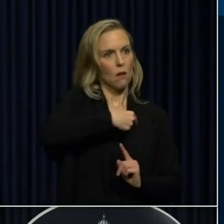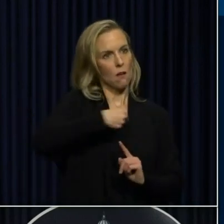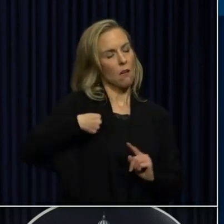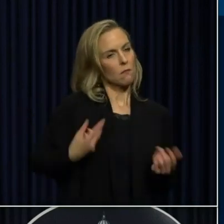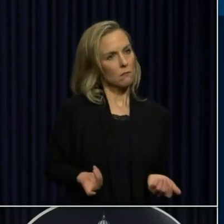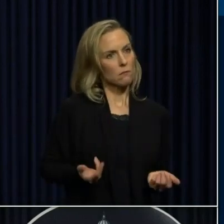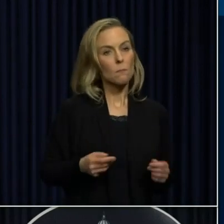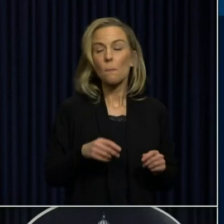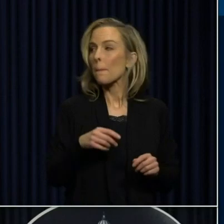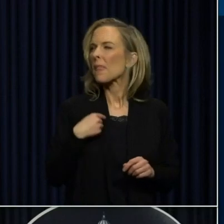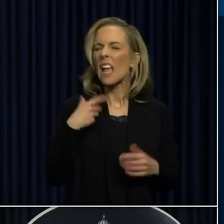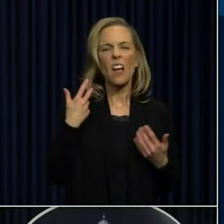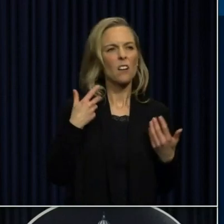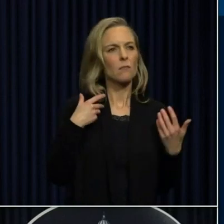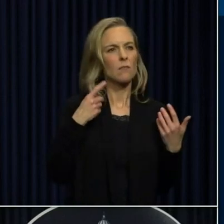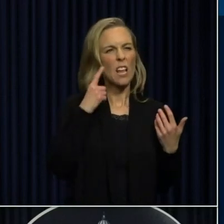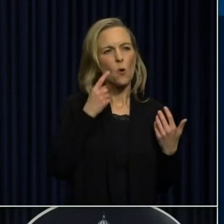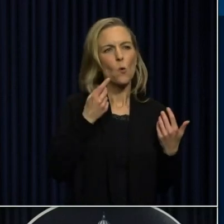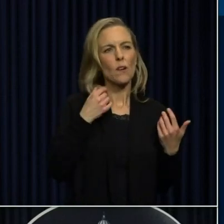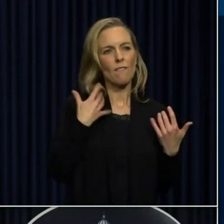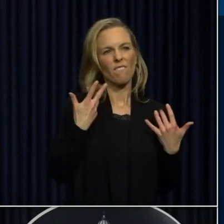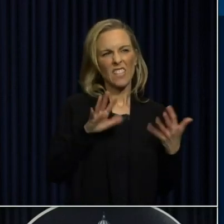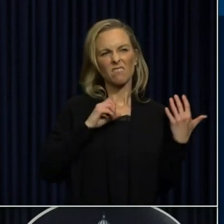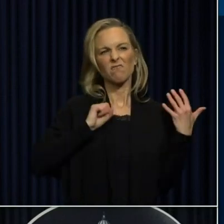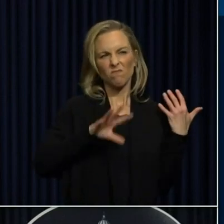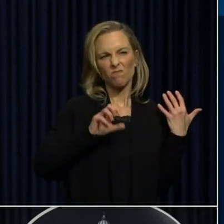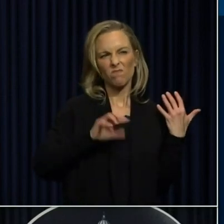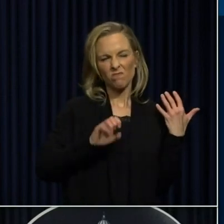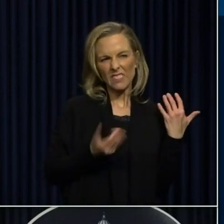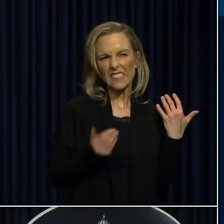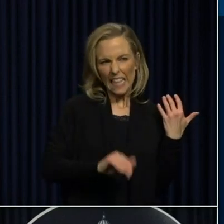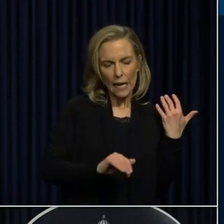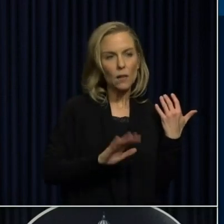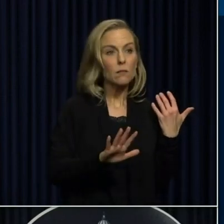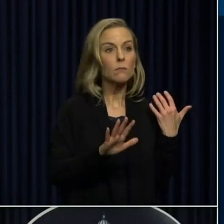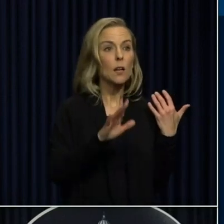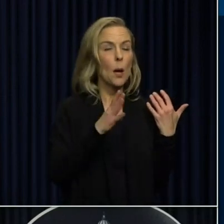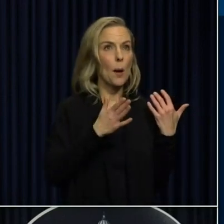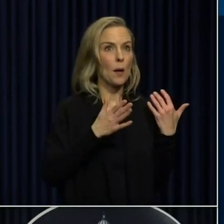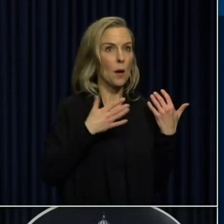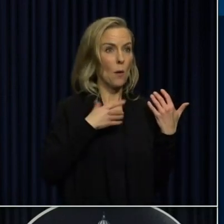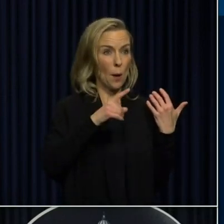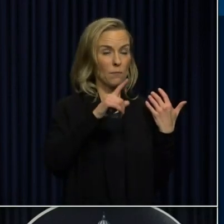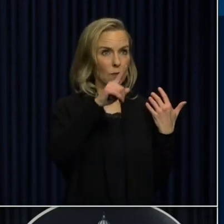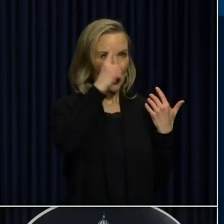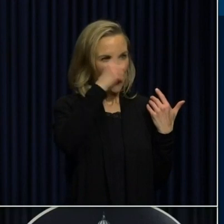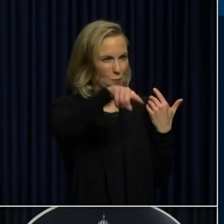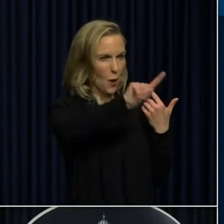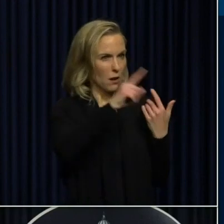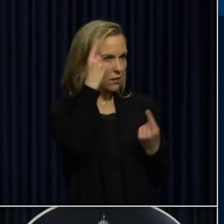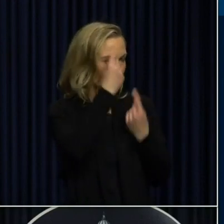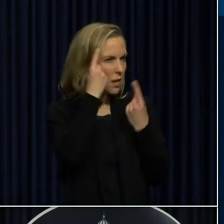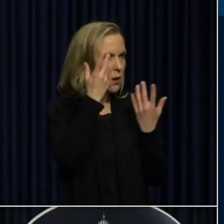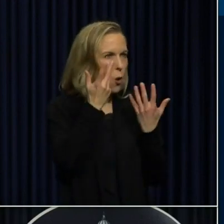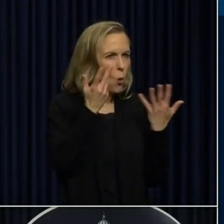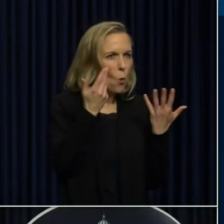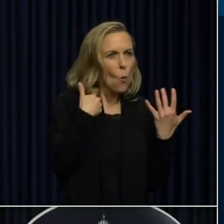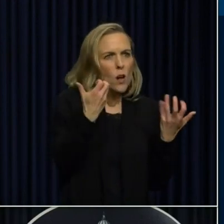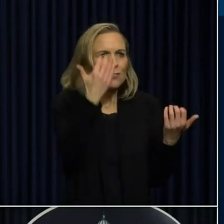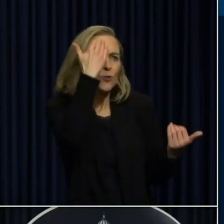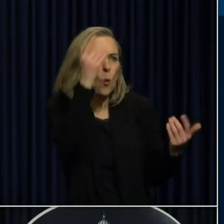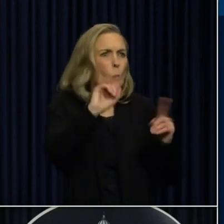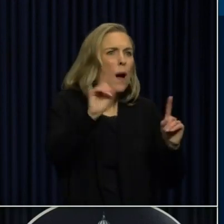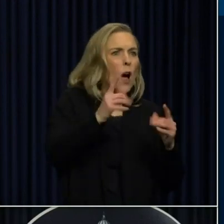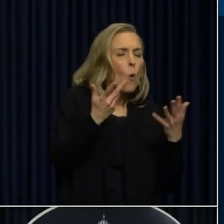So I know we talked about that the last couple of days, but I know this is going to be top of mind for you. You want to know where we are, and you want to